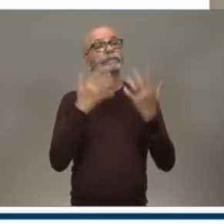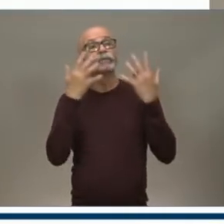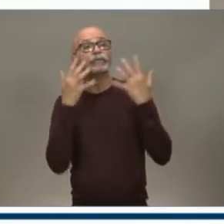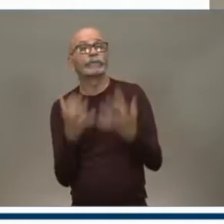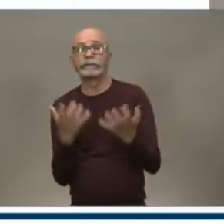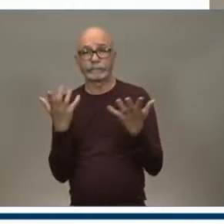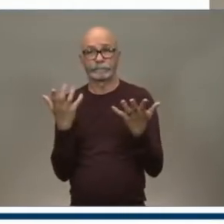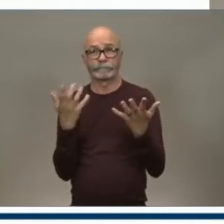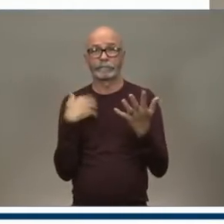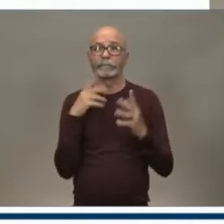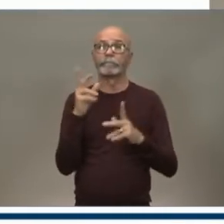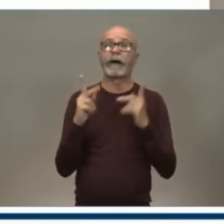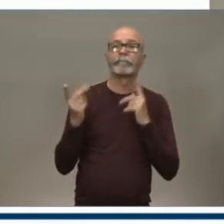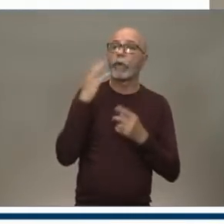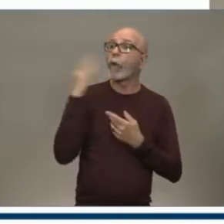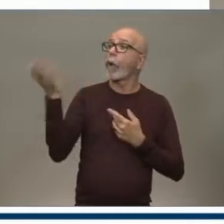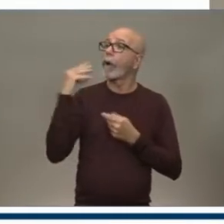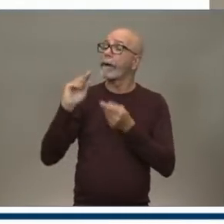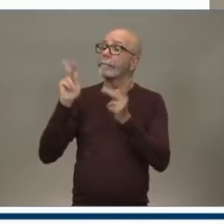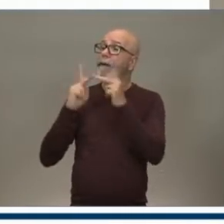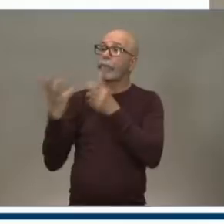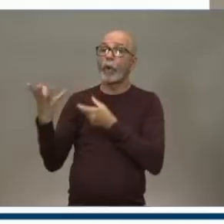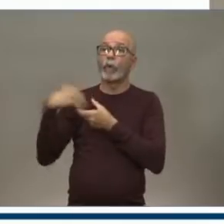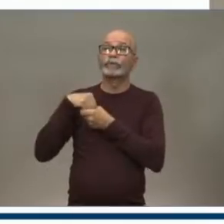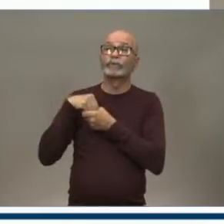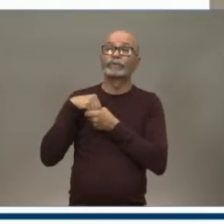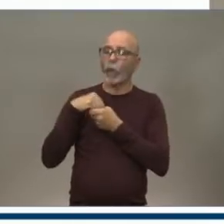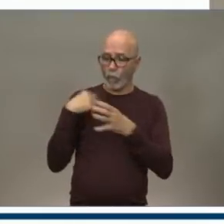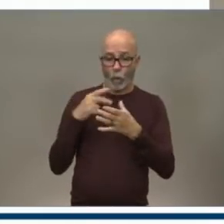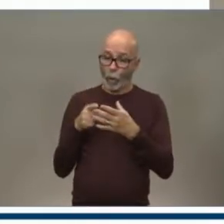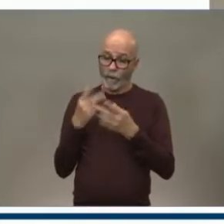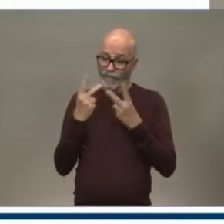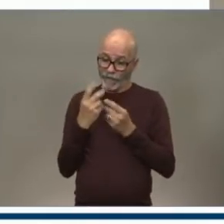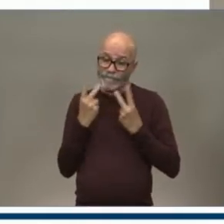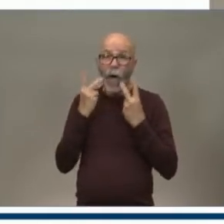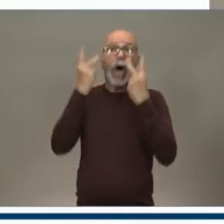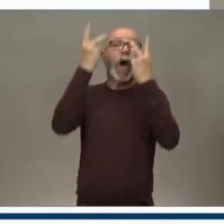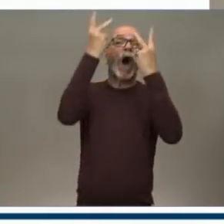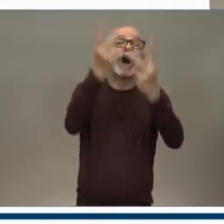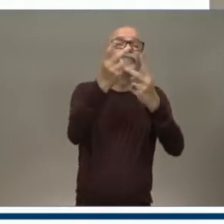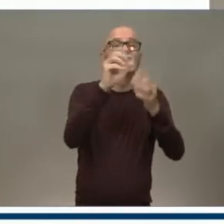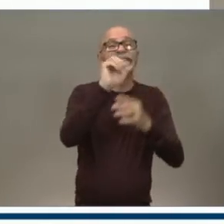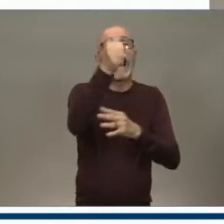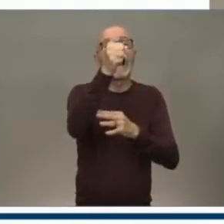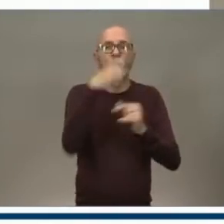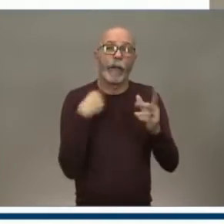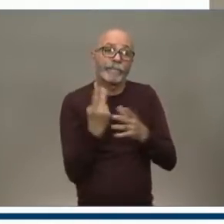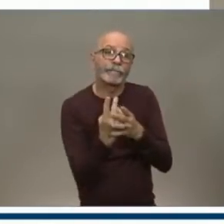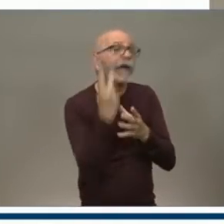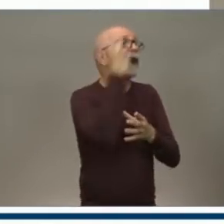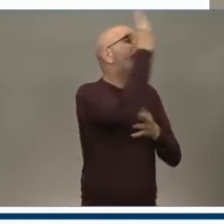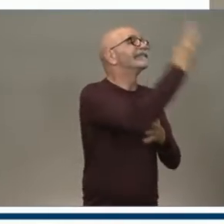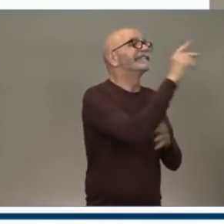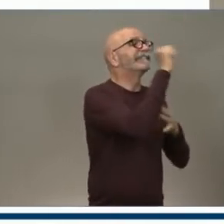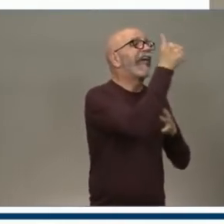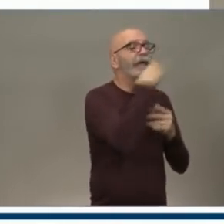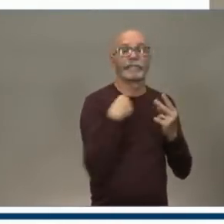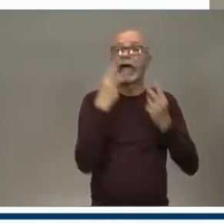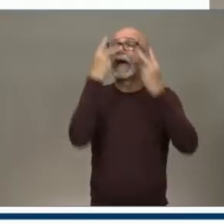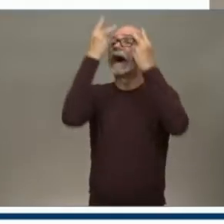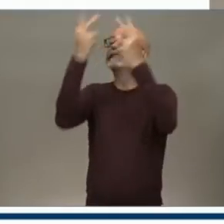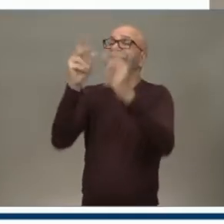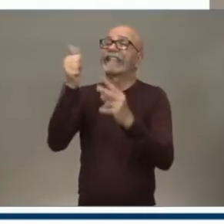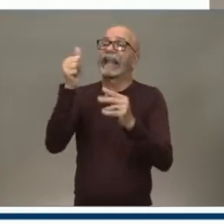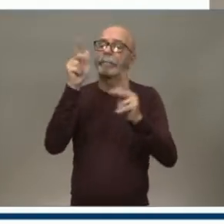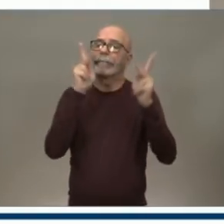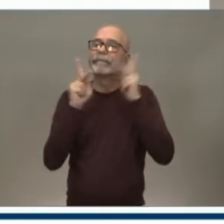in. Try to keep those groups of 10 consistent as possible. So if you go to dinner with some people tonight, and then